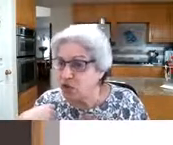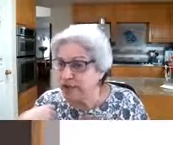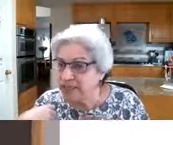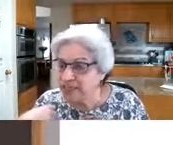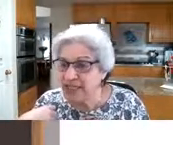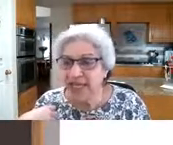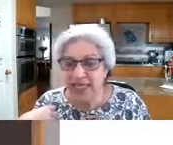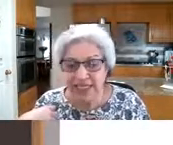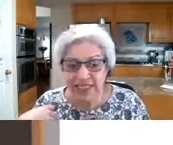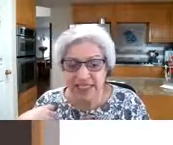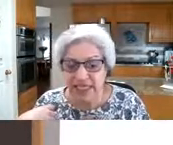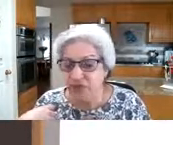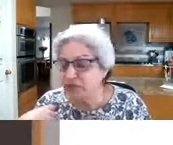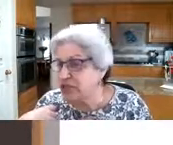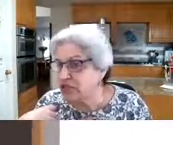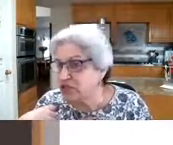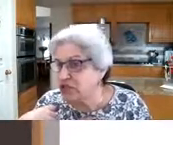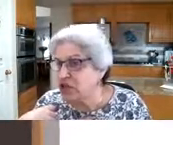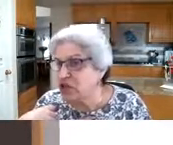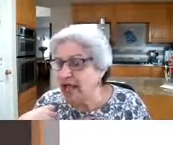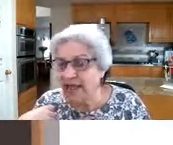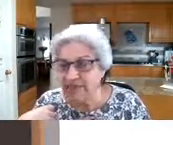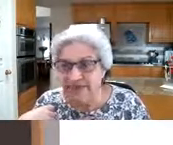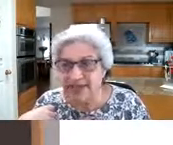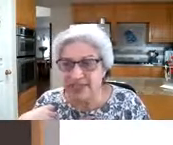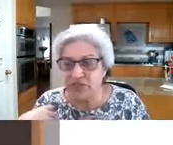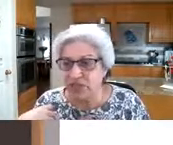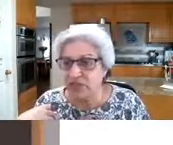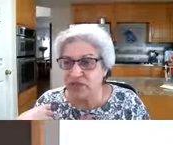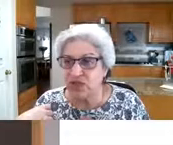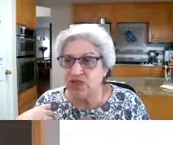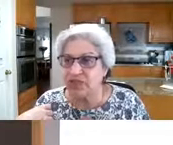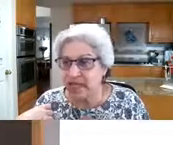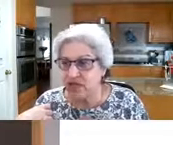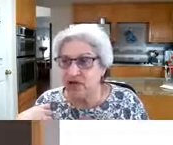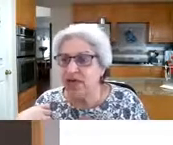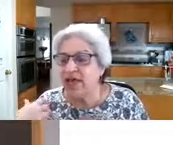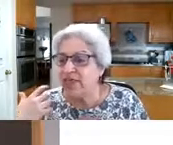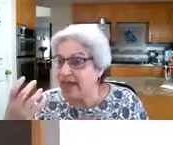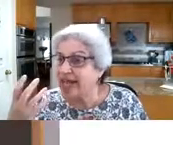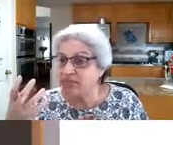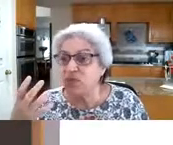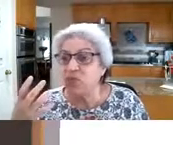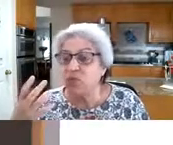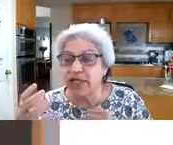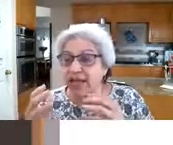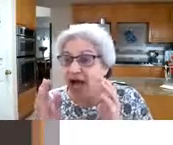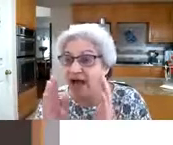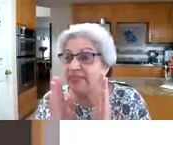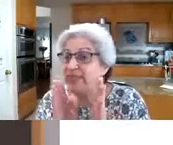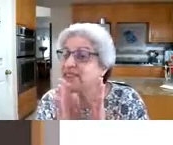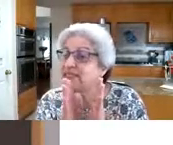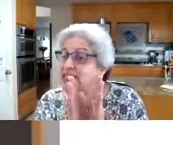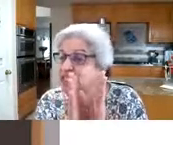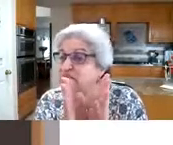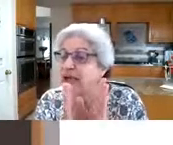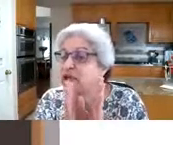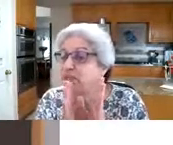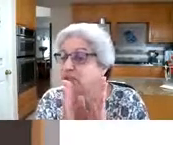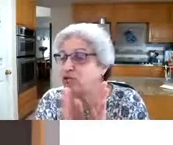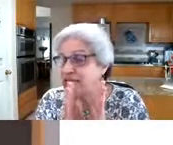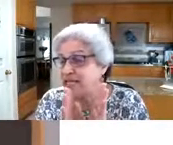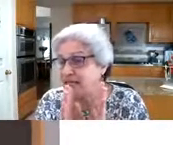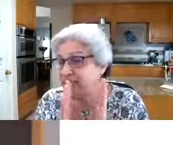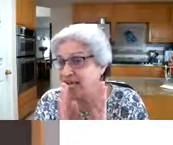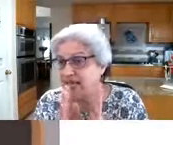Kismekia Corbett is the lead researcher at the Vaccine Research Center that has been working on this